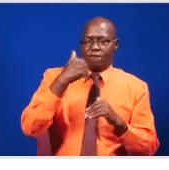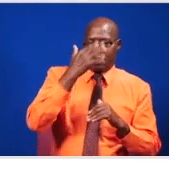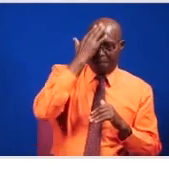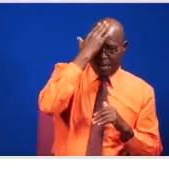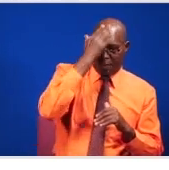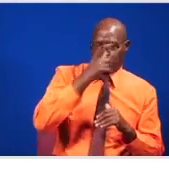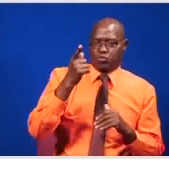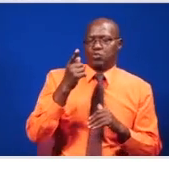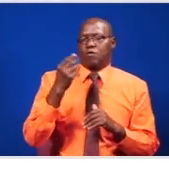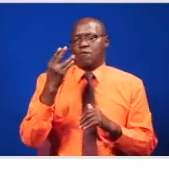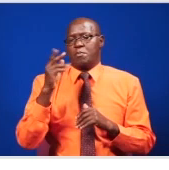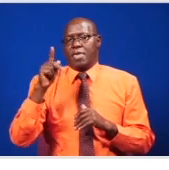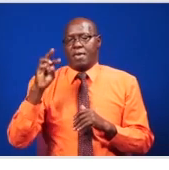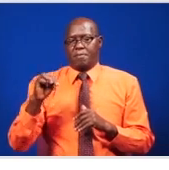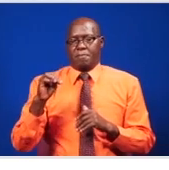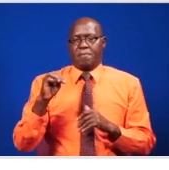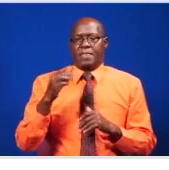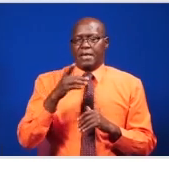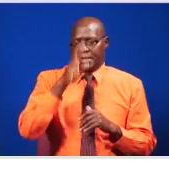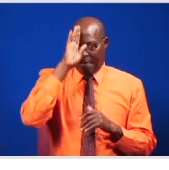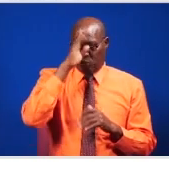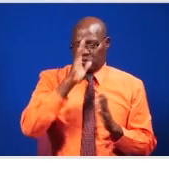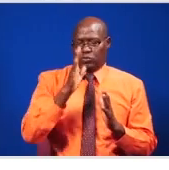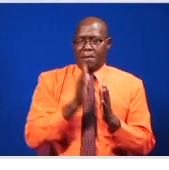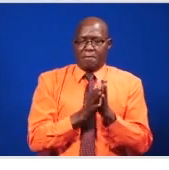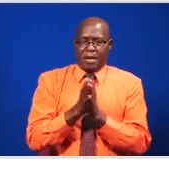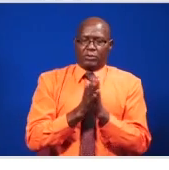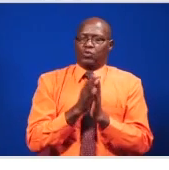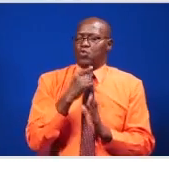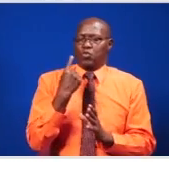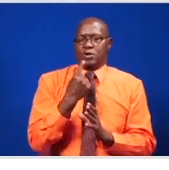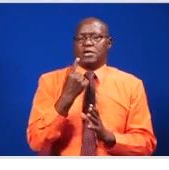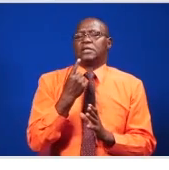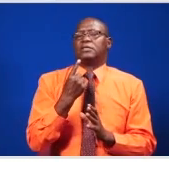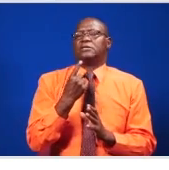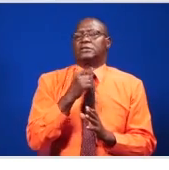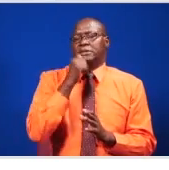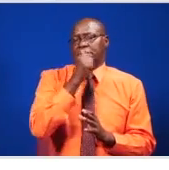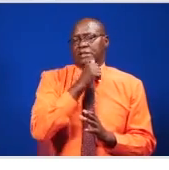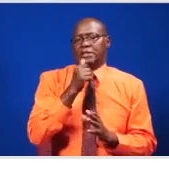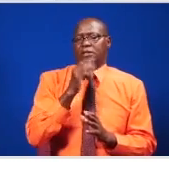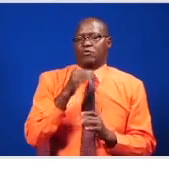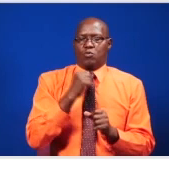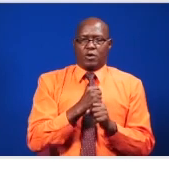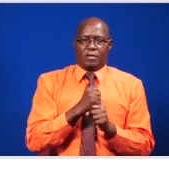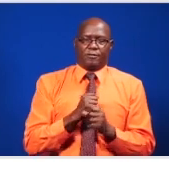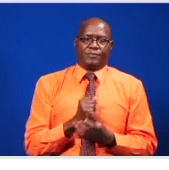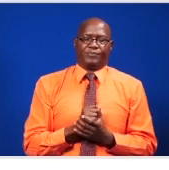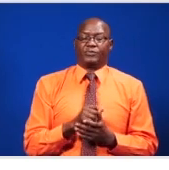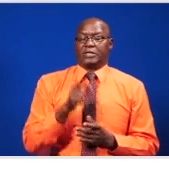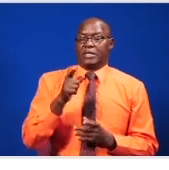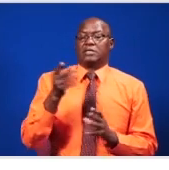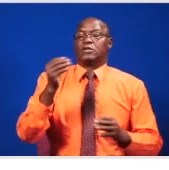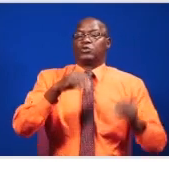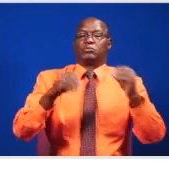4 p.m. It leaves no doubt that passion is the only secret behind a captivating show. Huu ni mchango wangu katika jamii